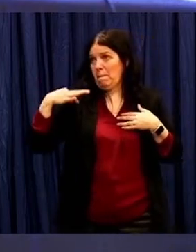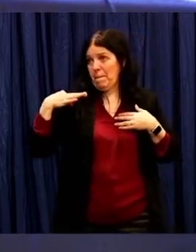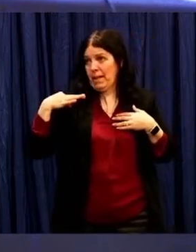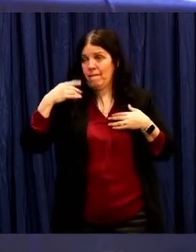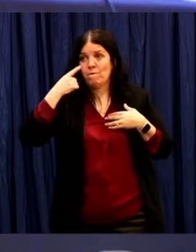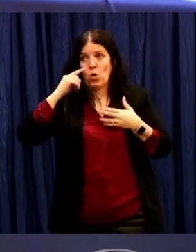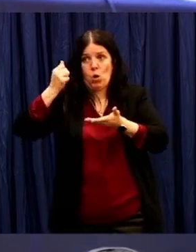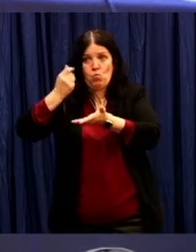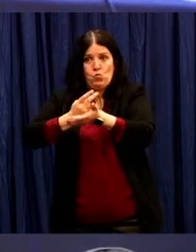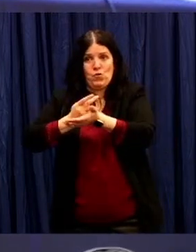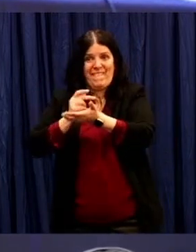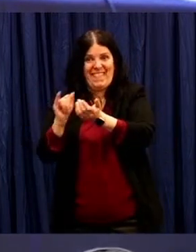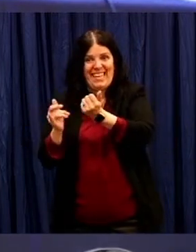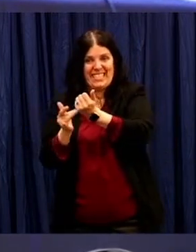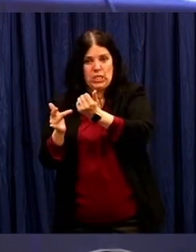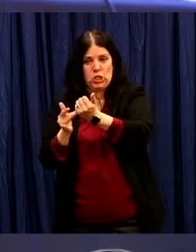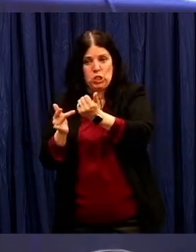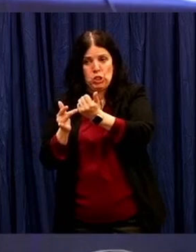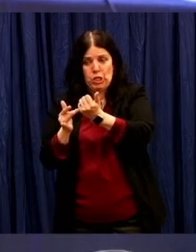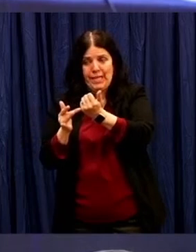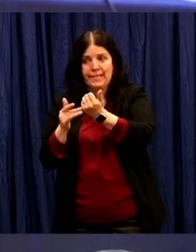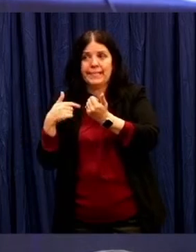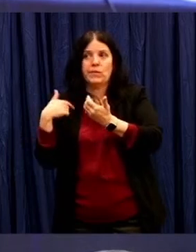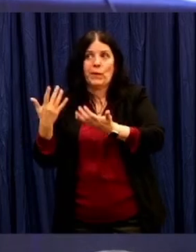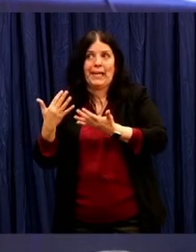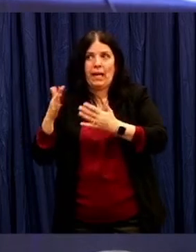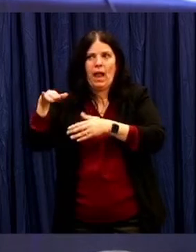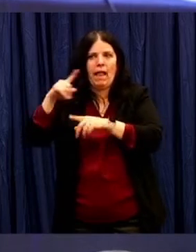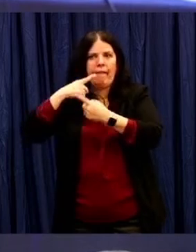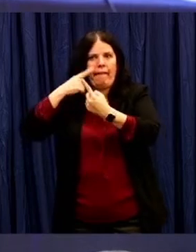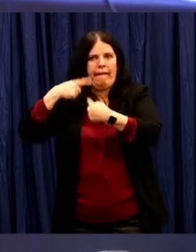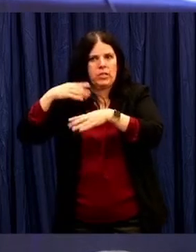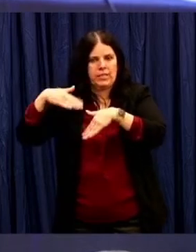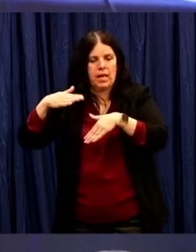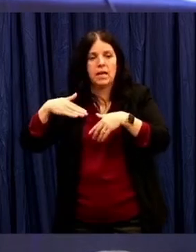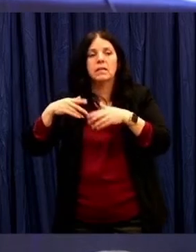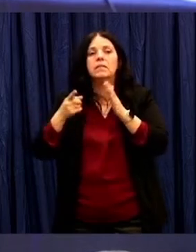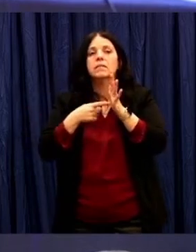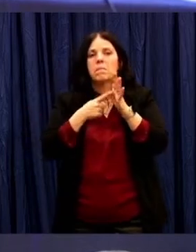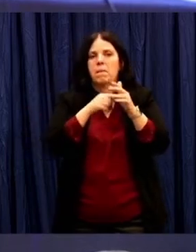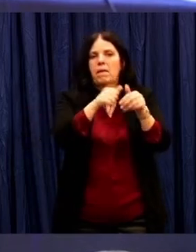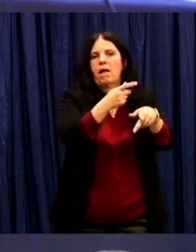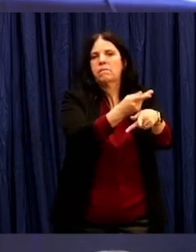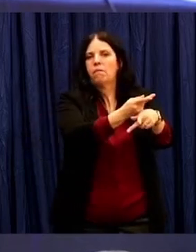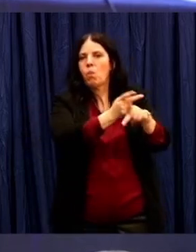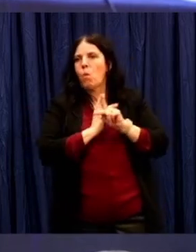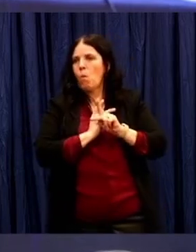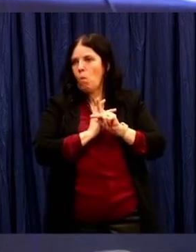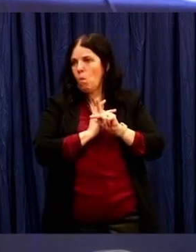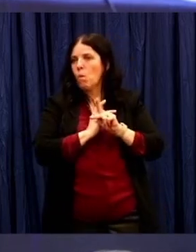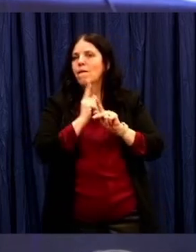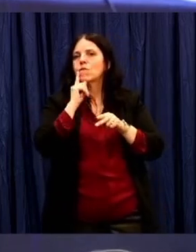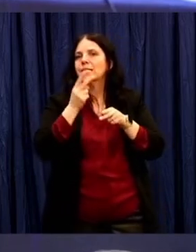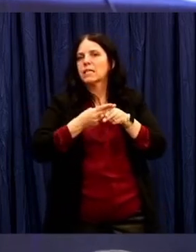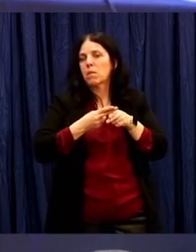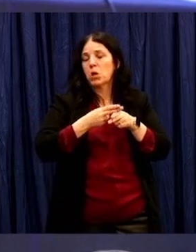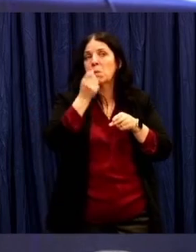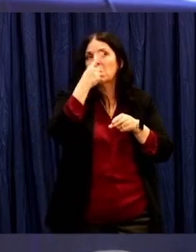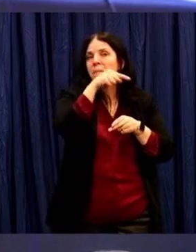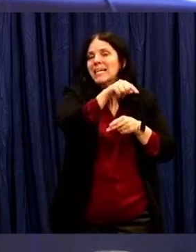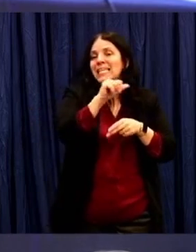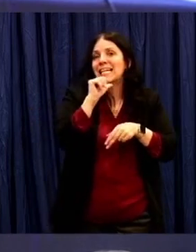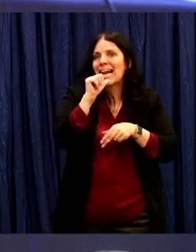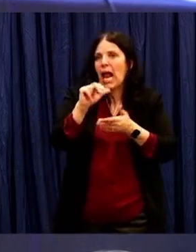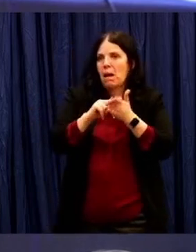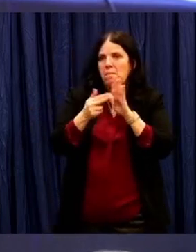of the devices that are available through the program are available for short-term loan. So that's not necessarily a fix,